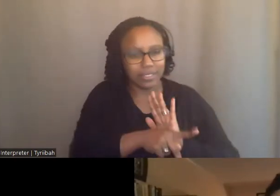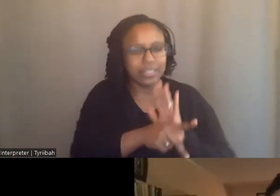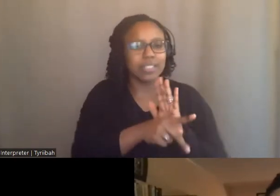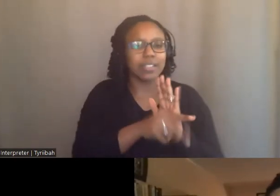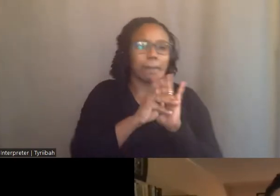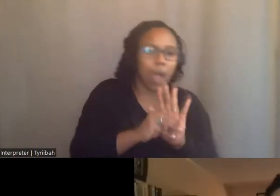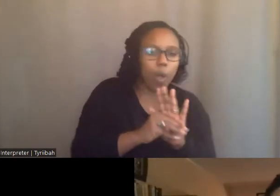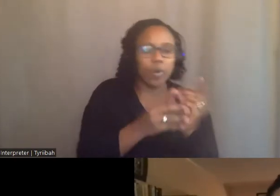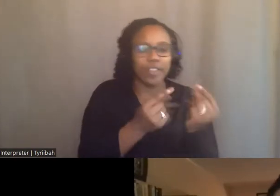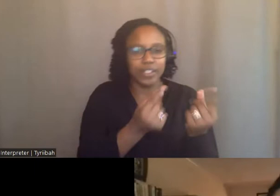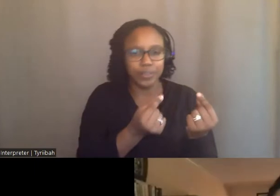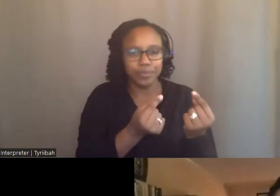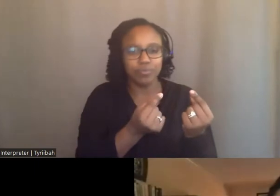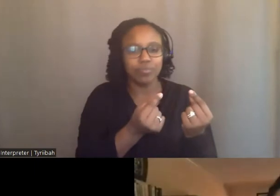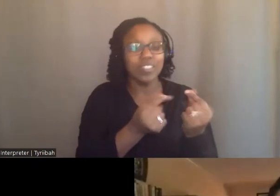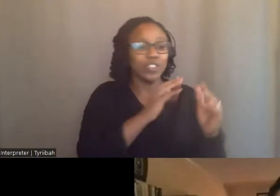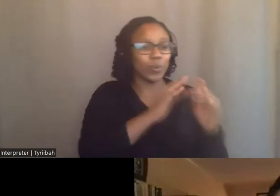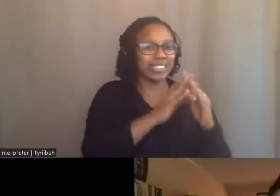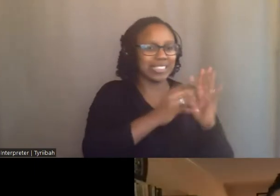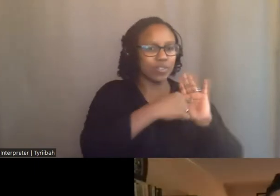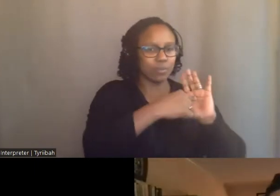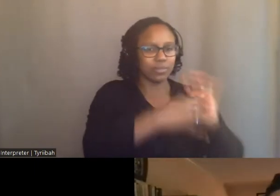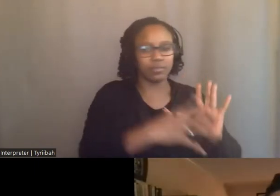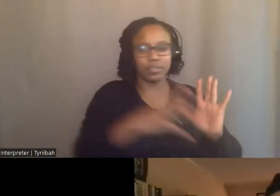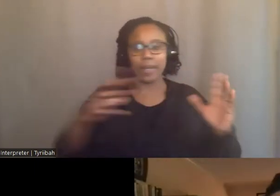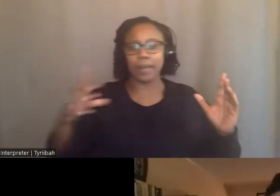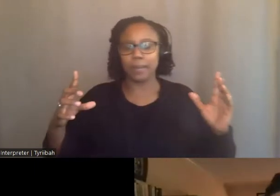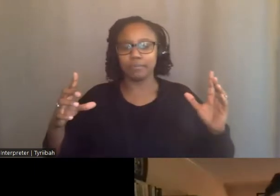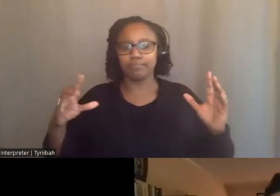occasions, although the Young Lords were not into